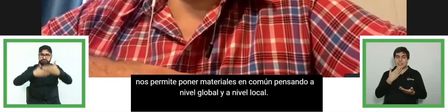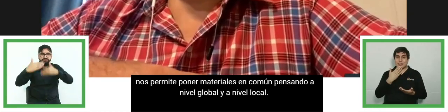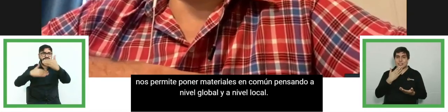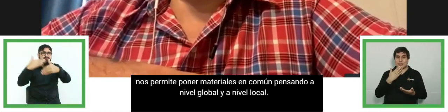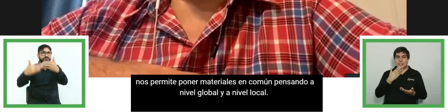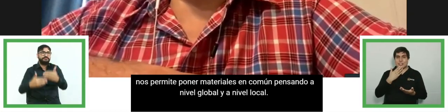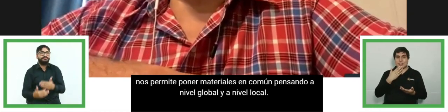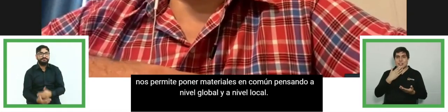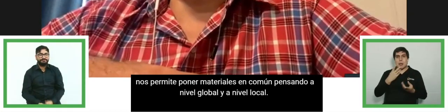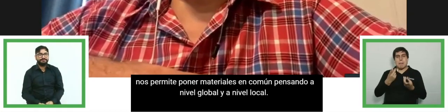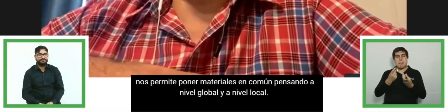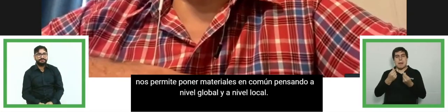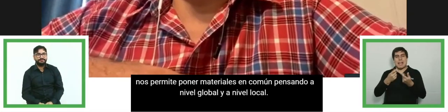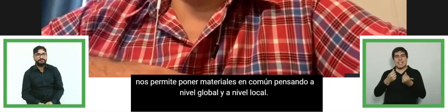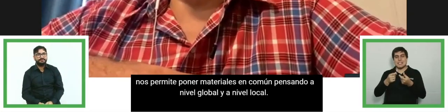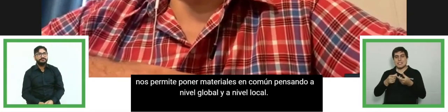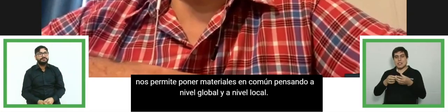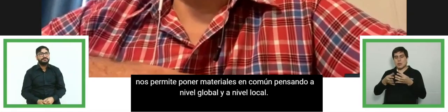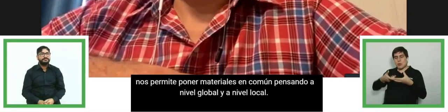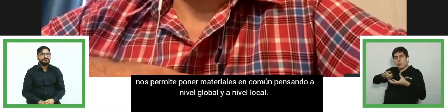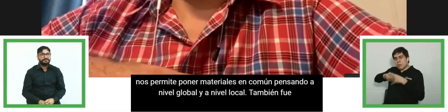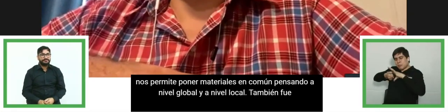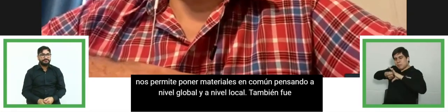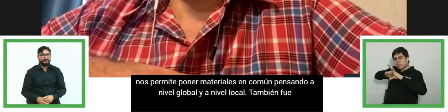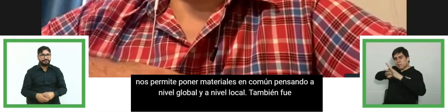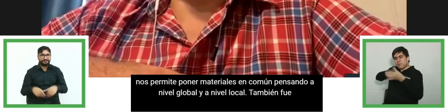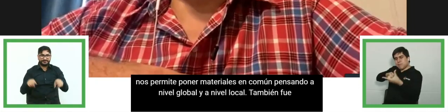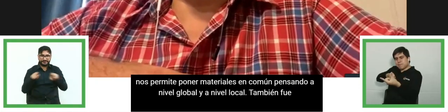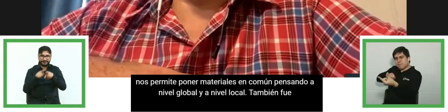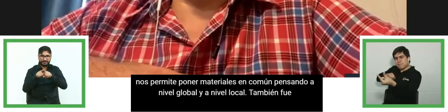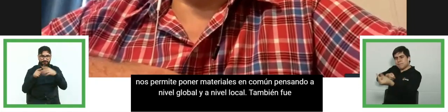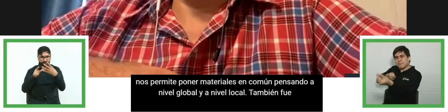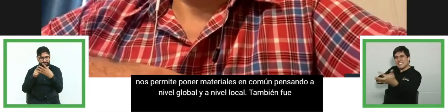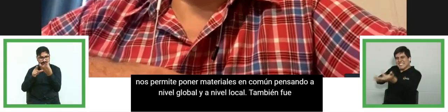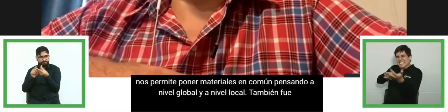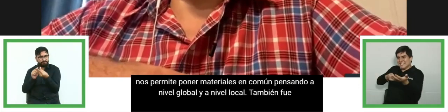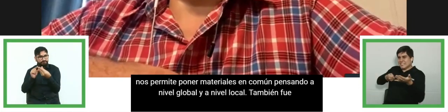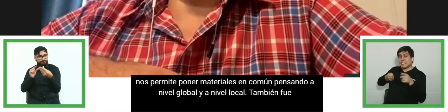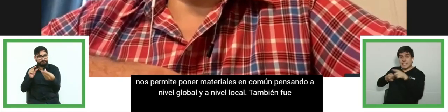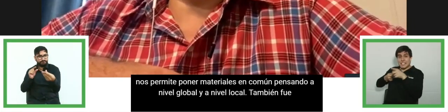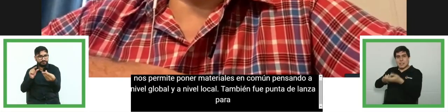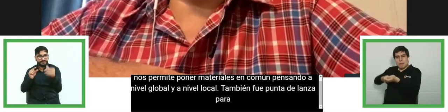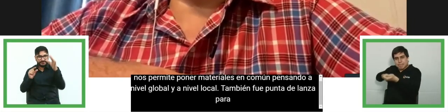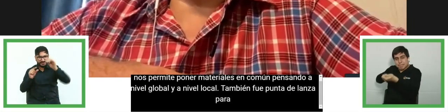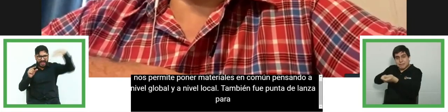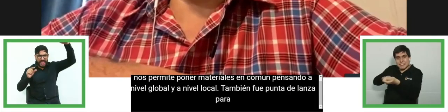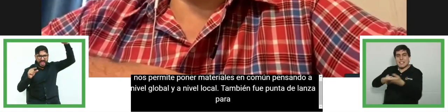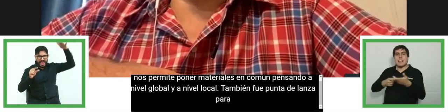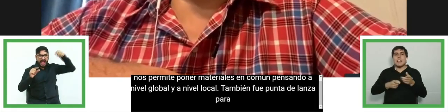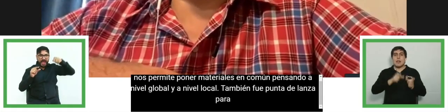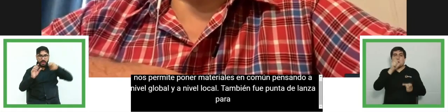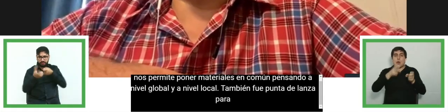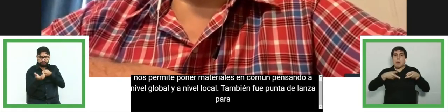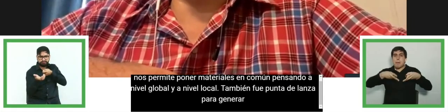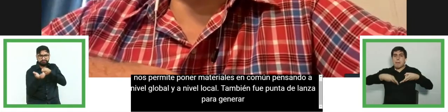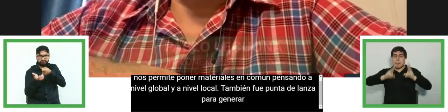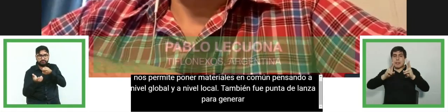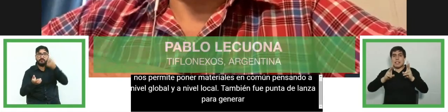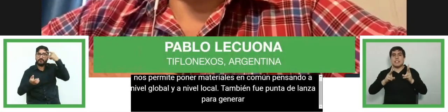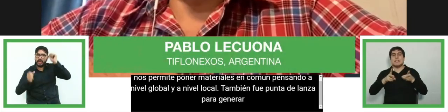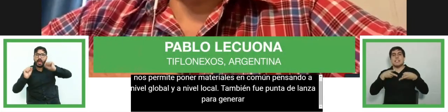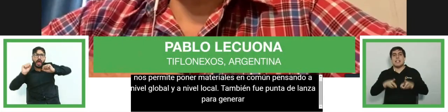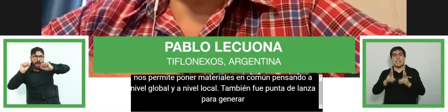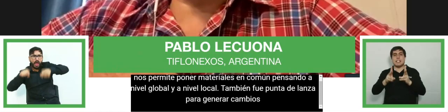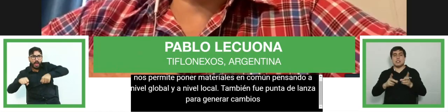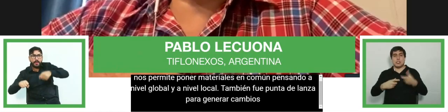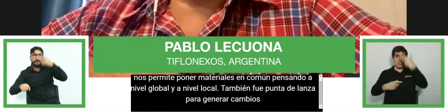specific pilot project to generate changes regarding copyright and access to reading materials, because